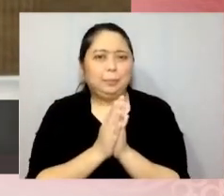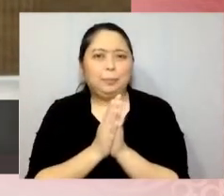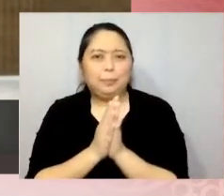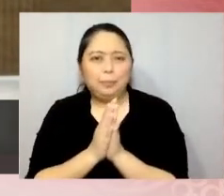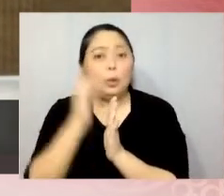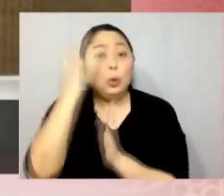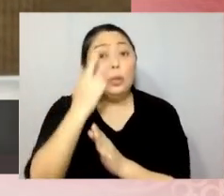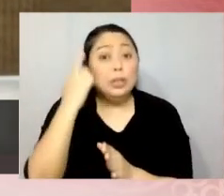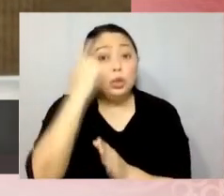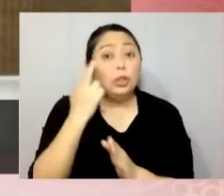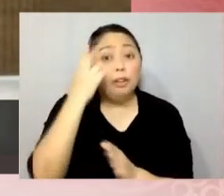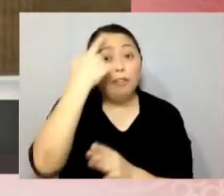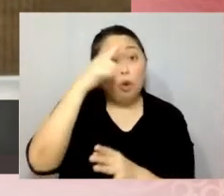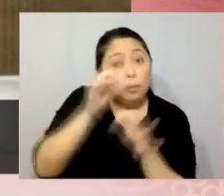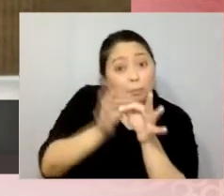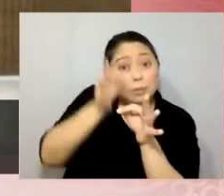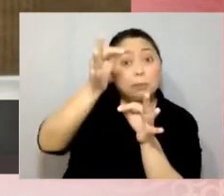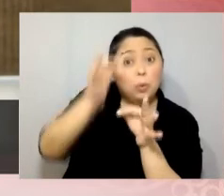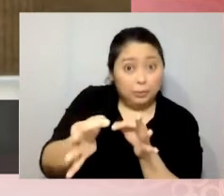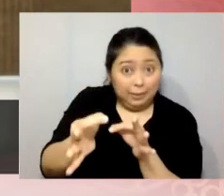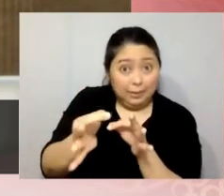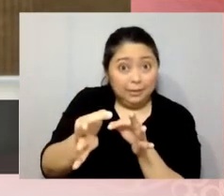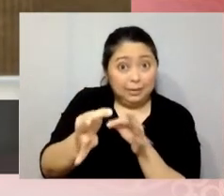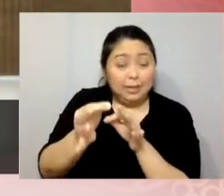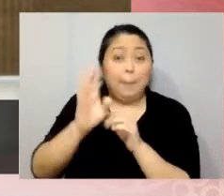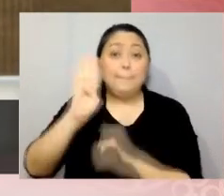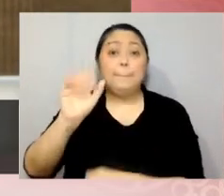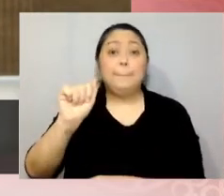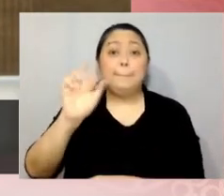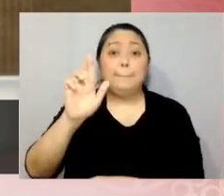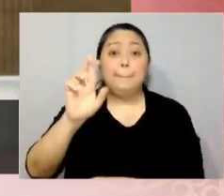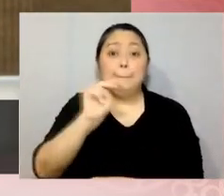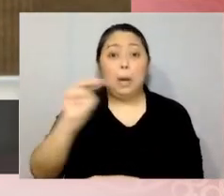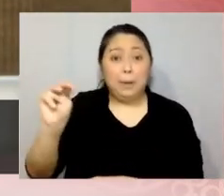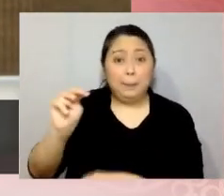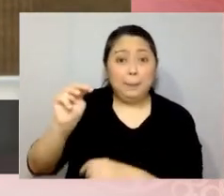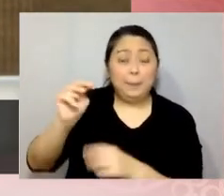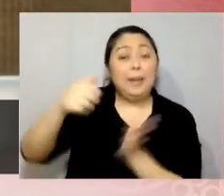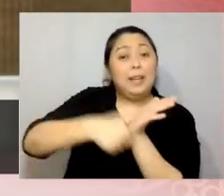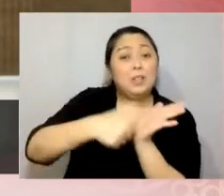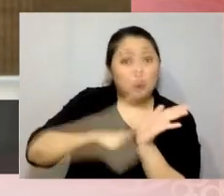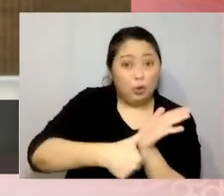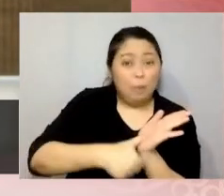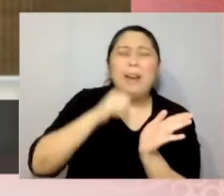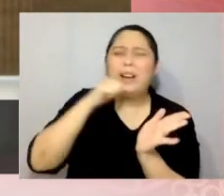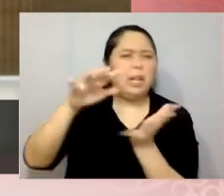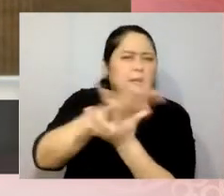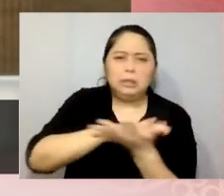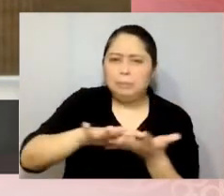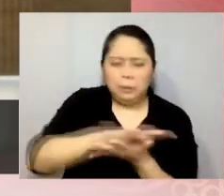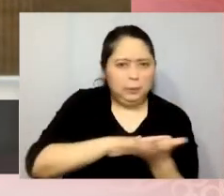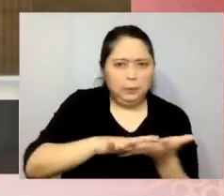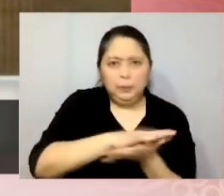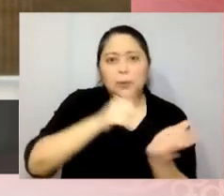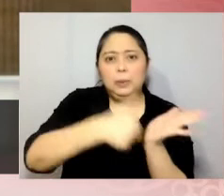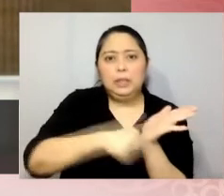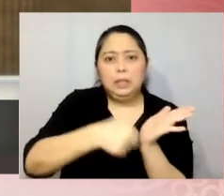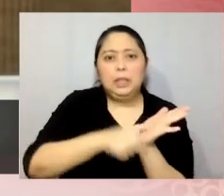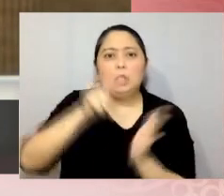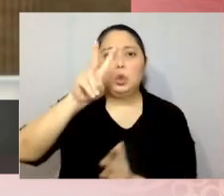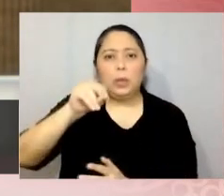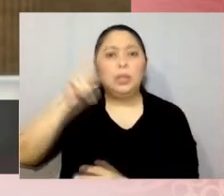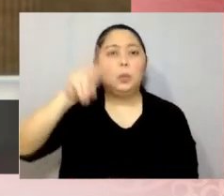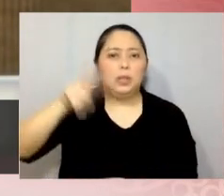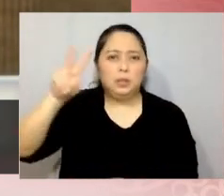sa reason for postponing the regional election para ho hindi lalong maging magulo yung elections natin